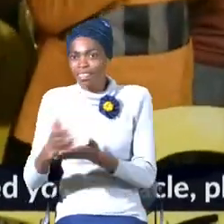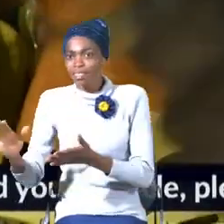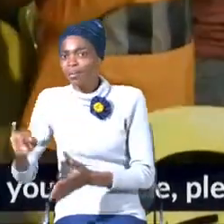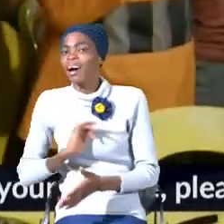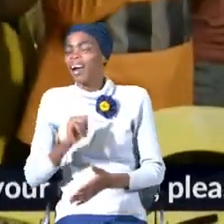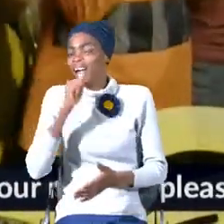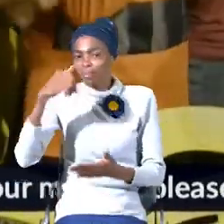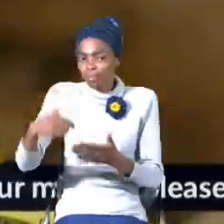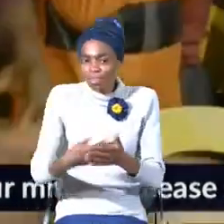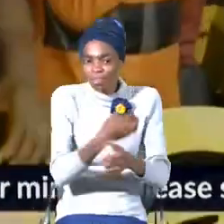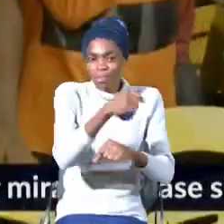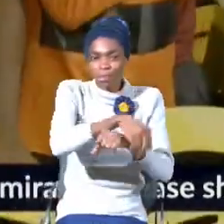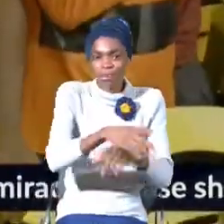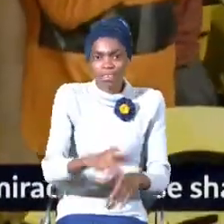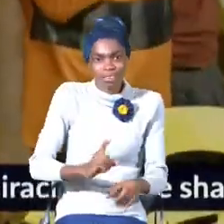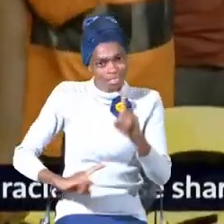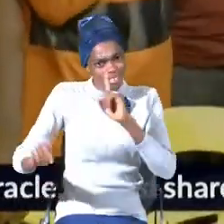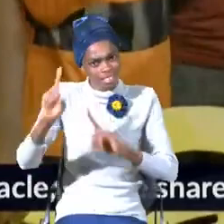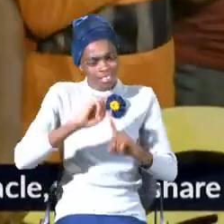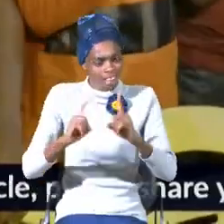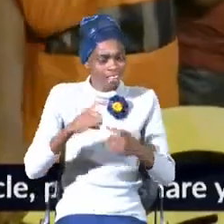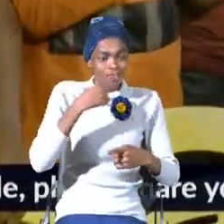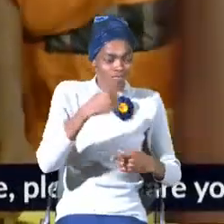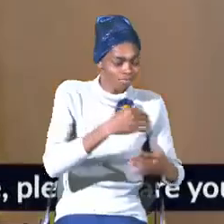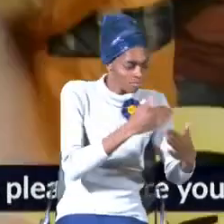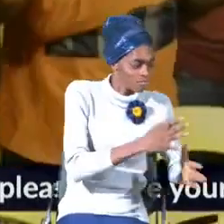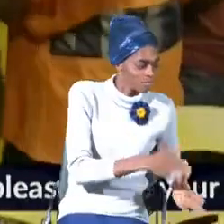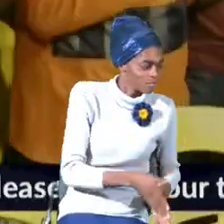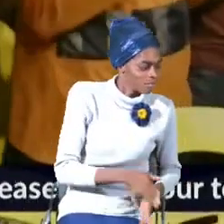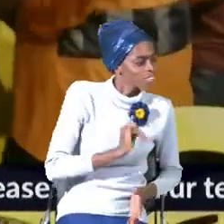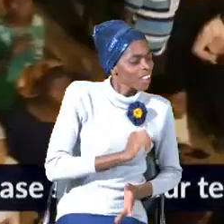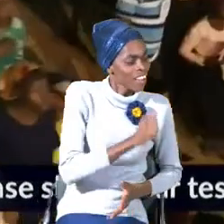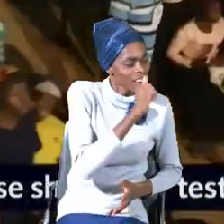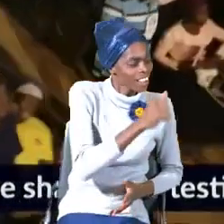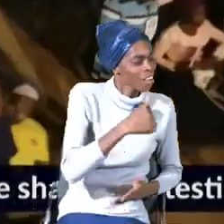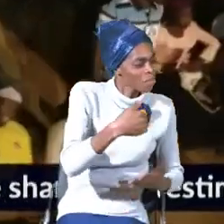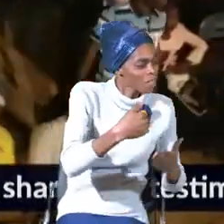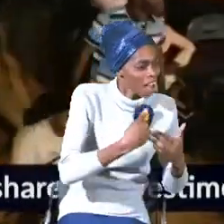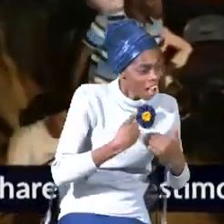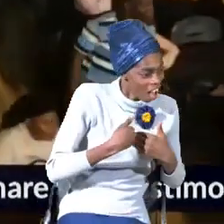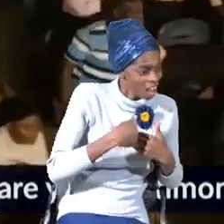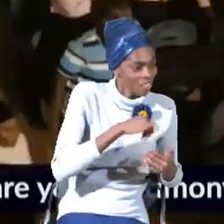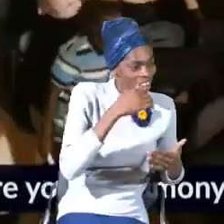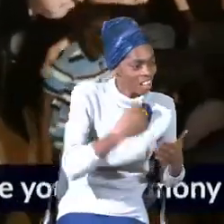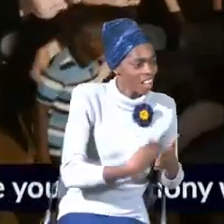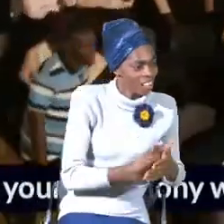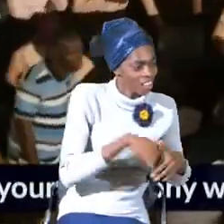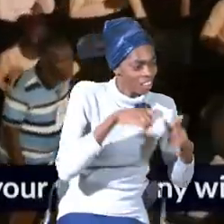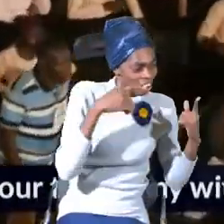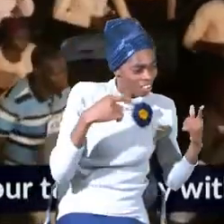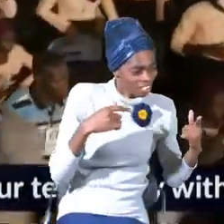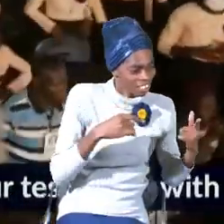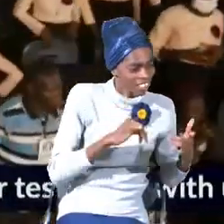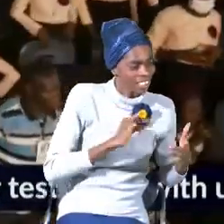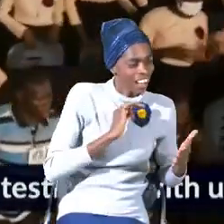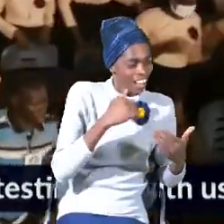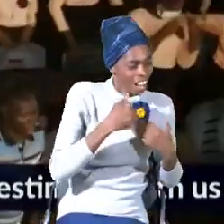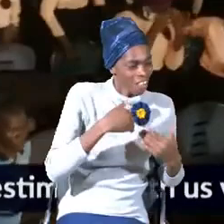conqueror. Tell your neighbor that I have a new language. I have a new